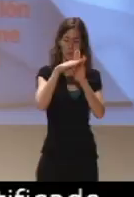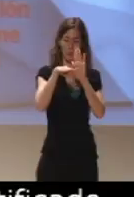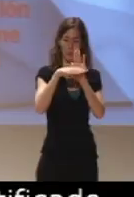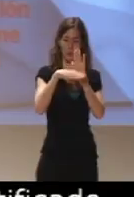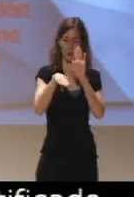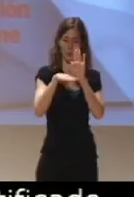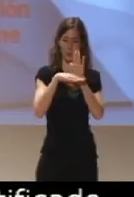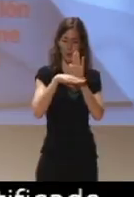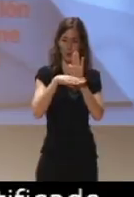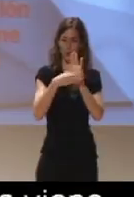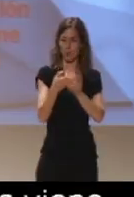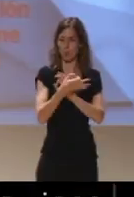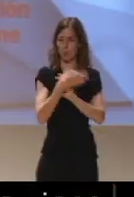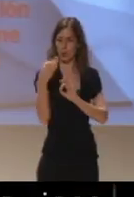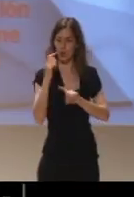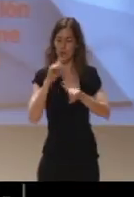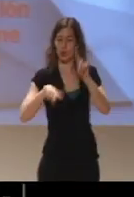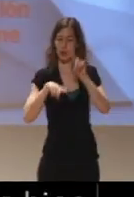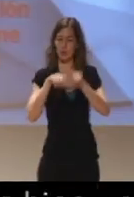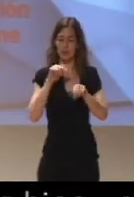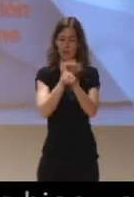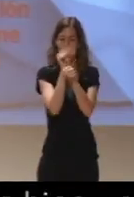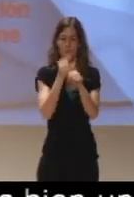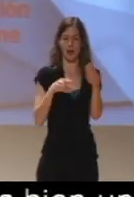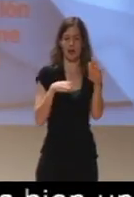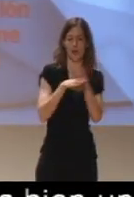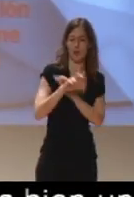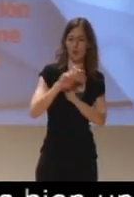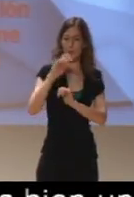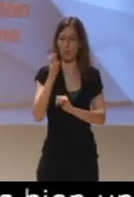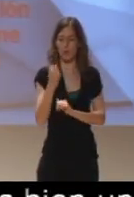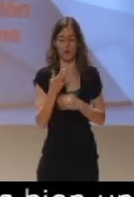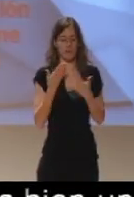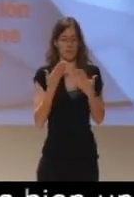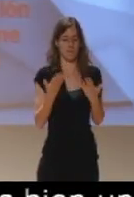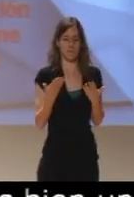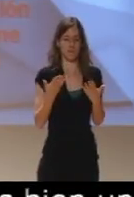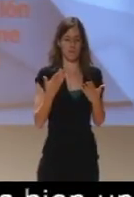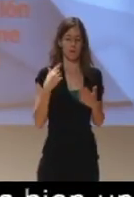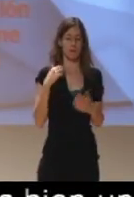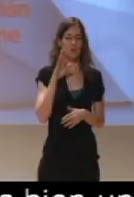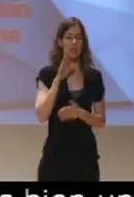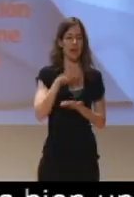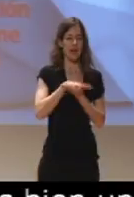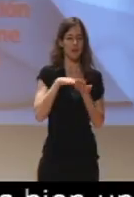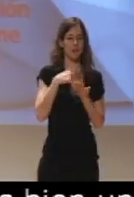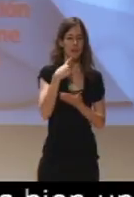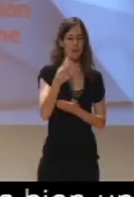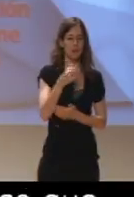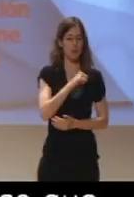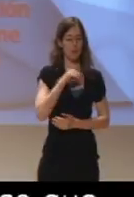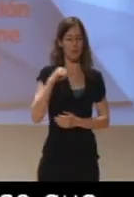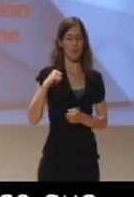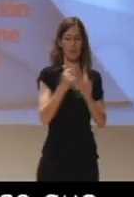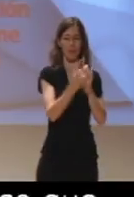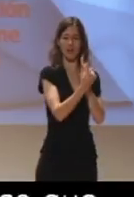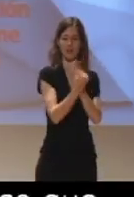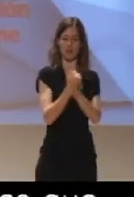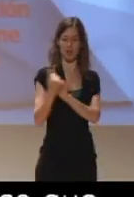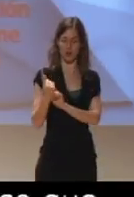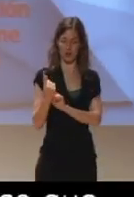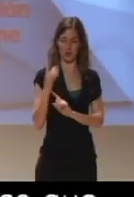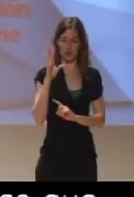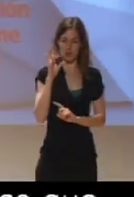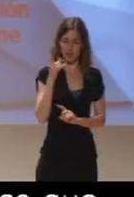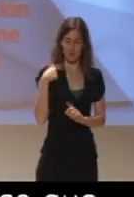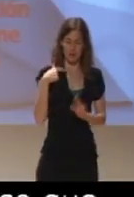Or let's have the proper identification of those sectors, of those groups, so that we can design